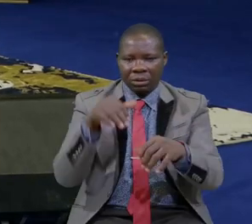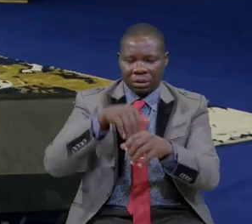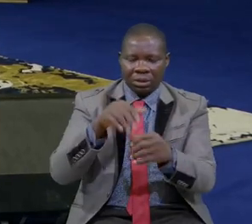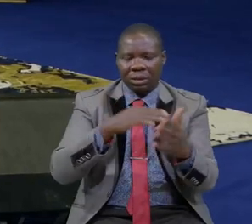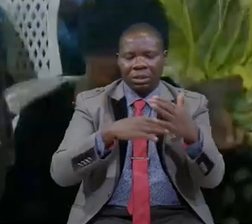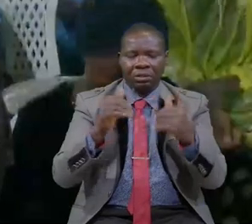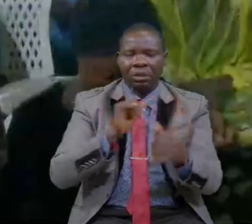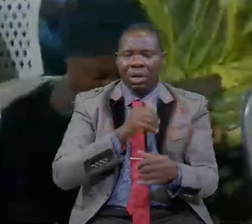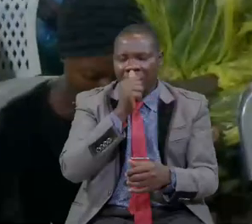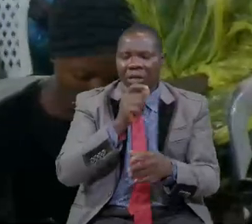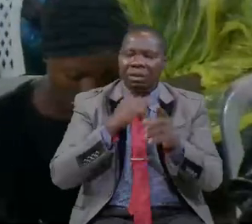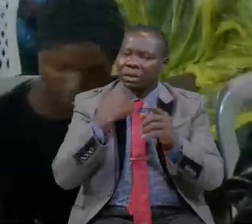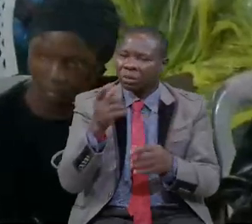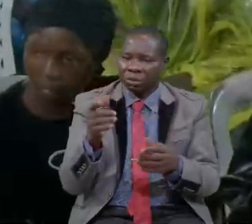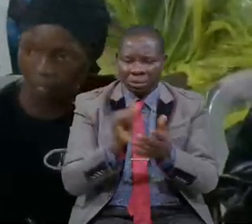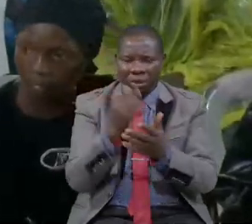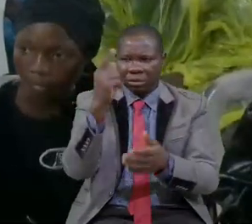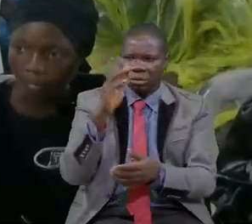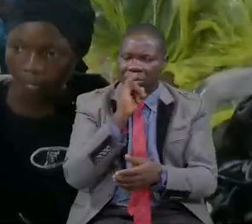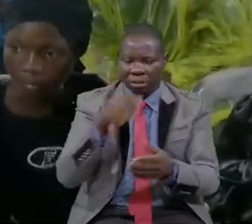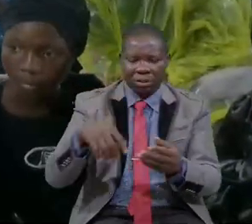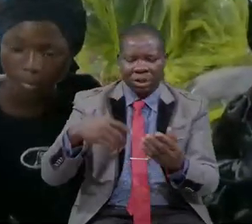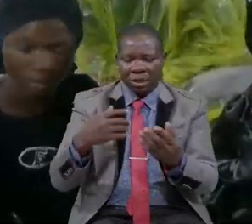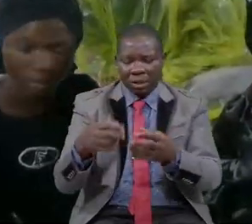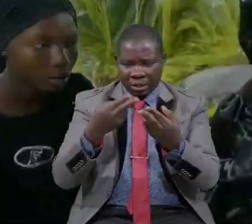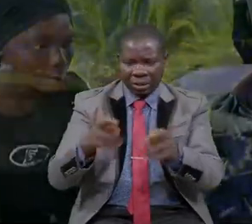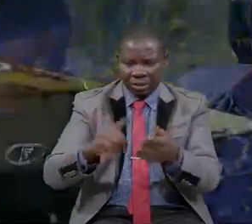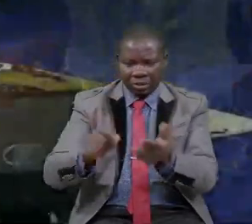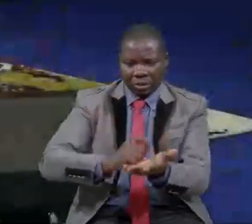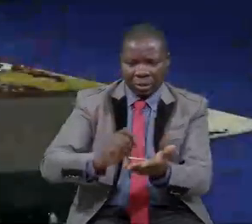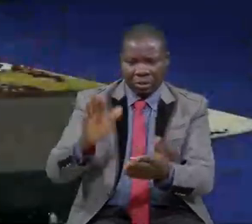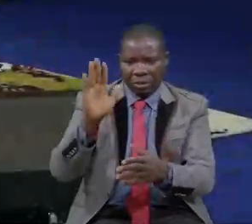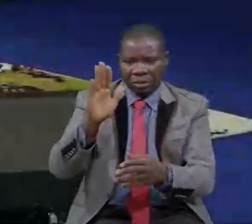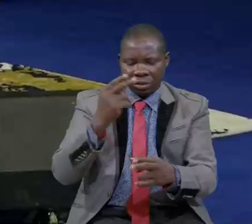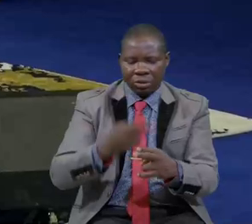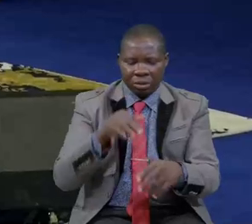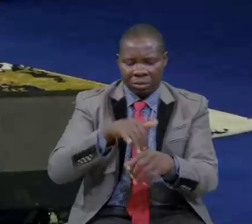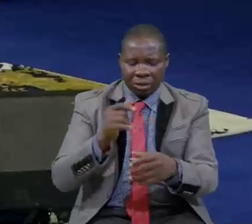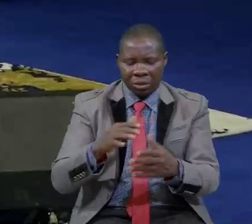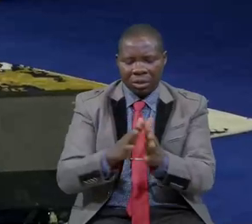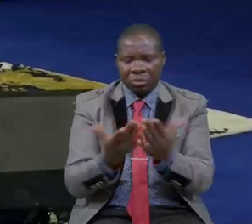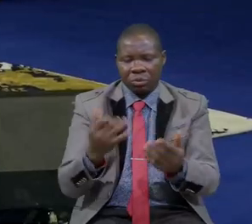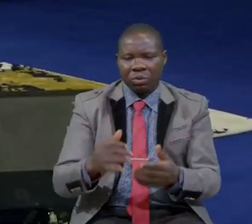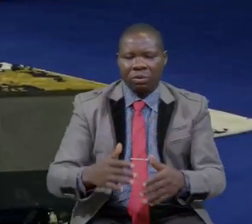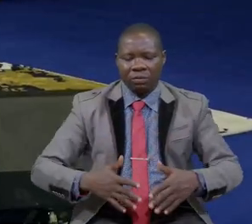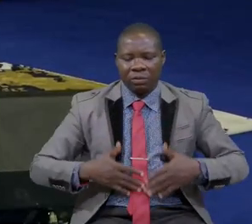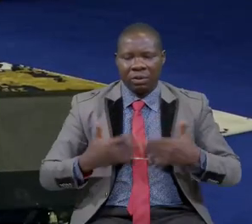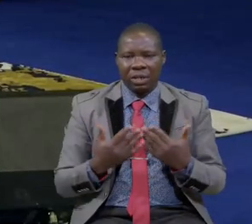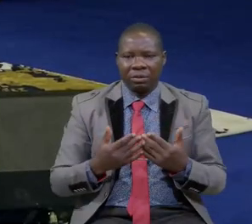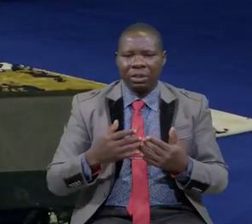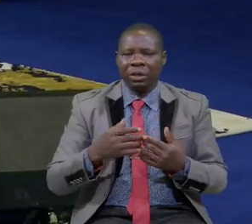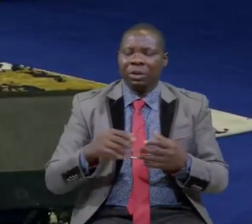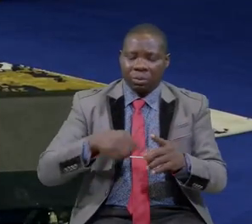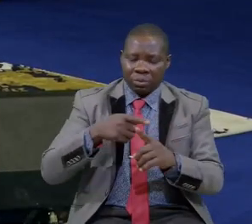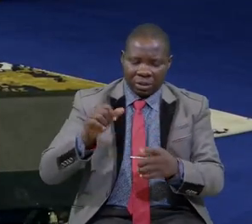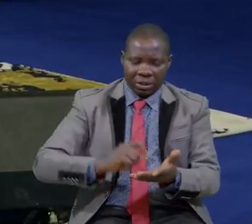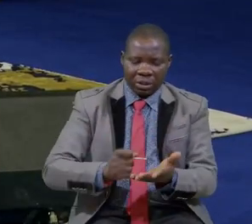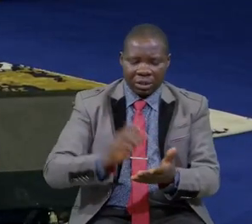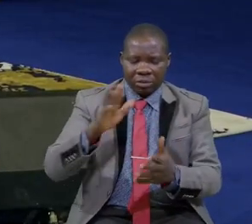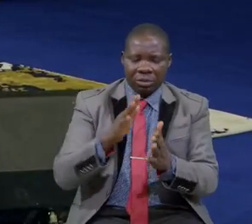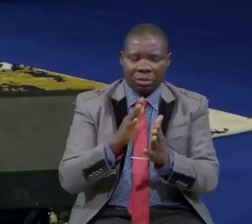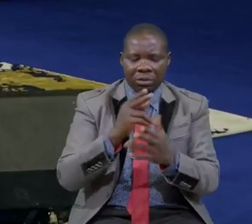life. And when he writes your name in the book of life, he'll take your name from